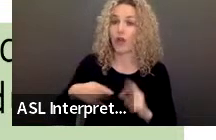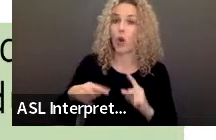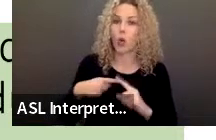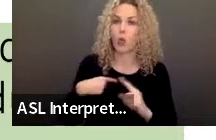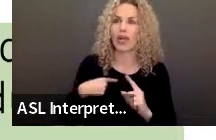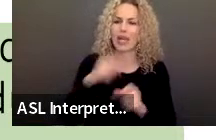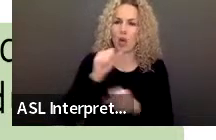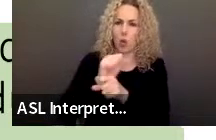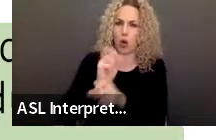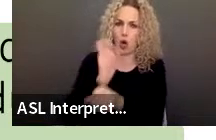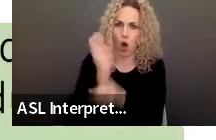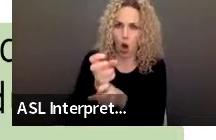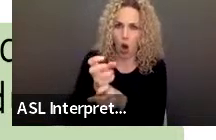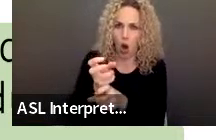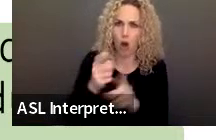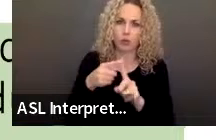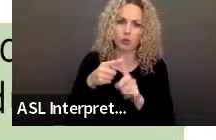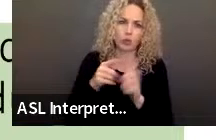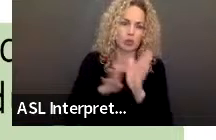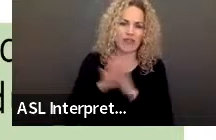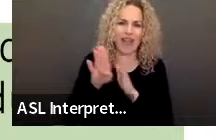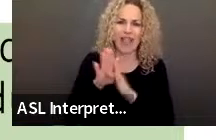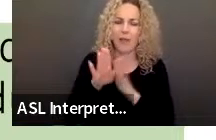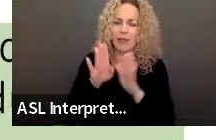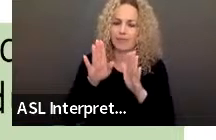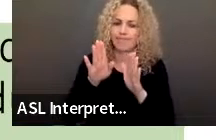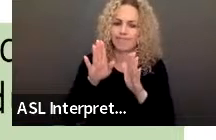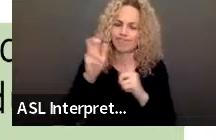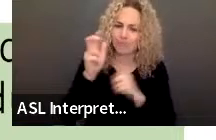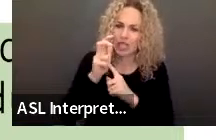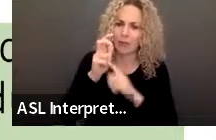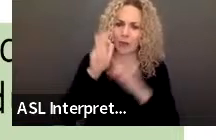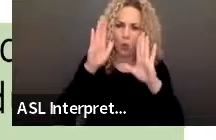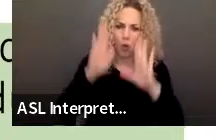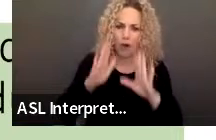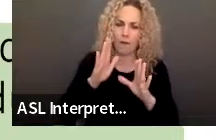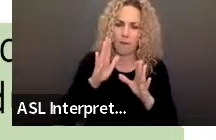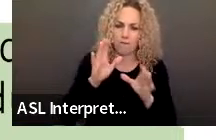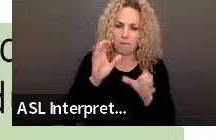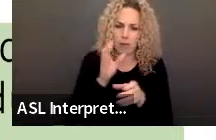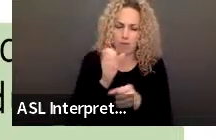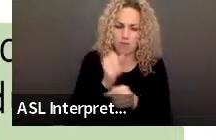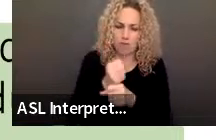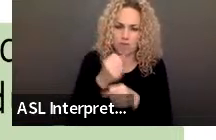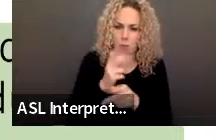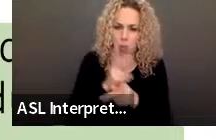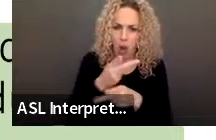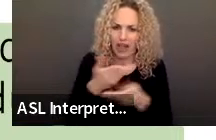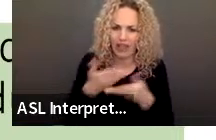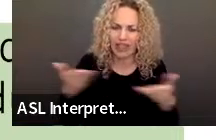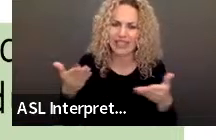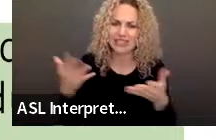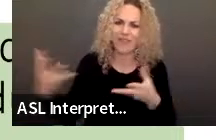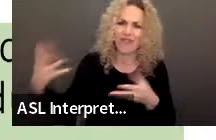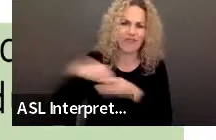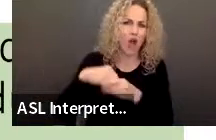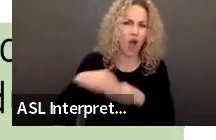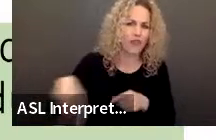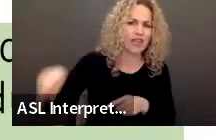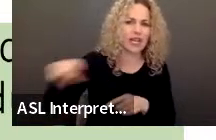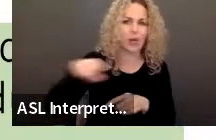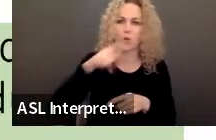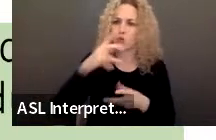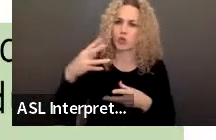really work hard to develop excellent products and to involve everybody who has anything to do with our